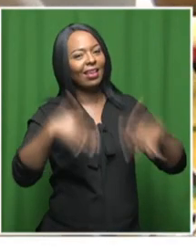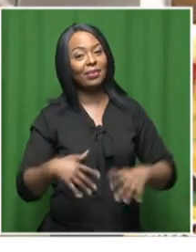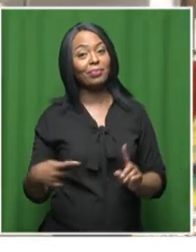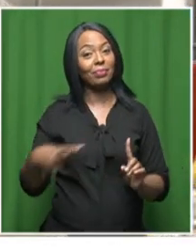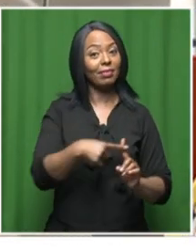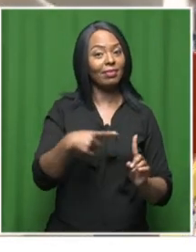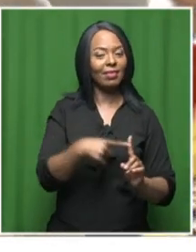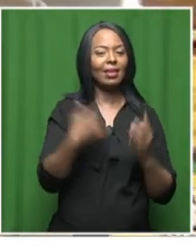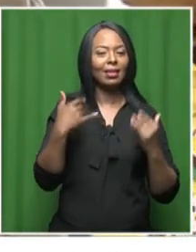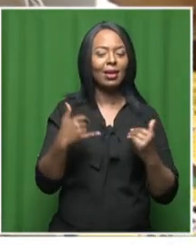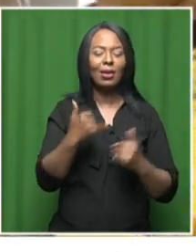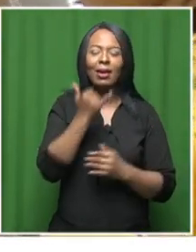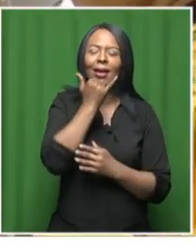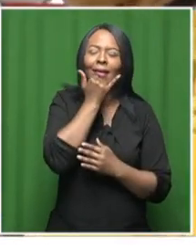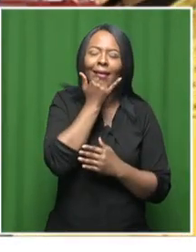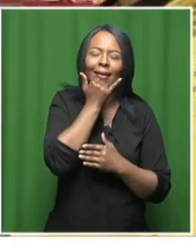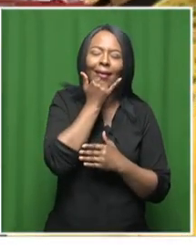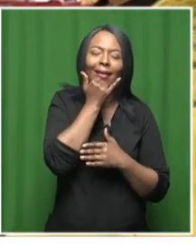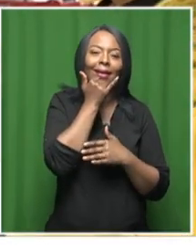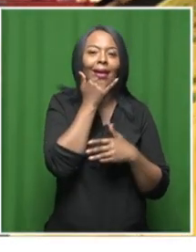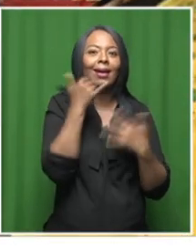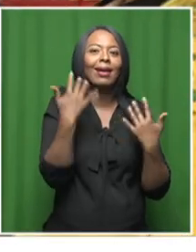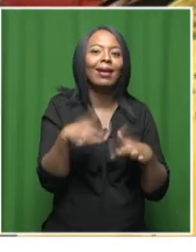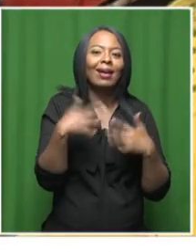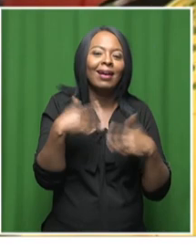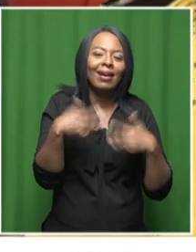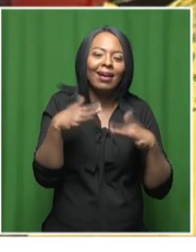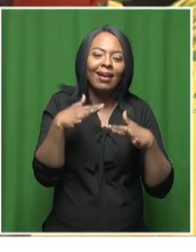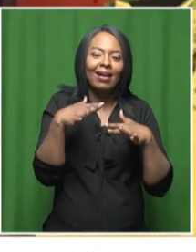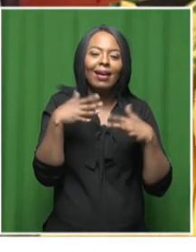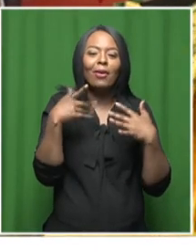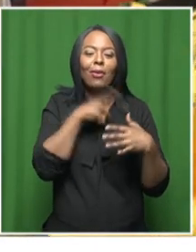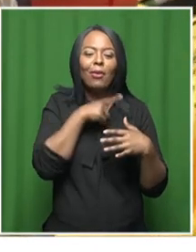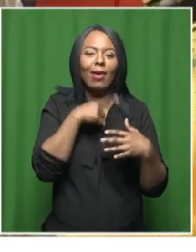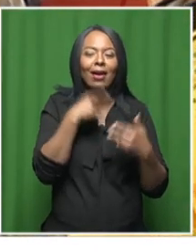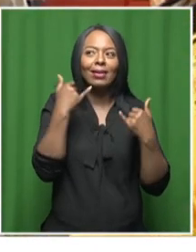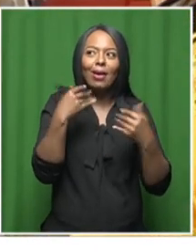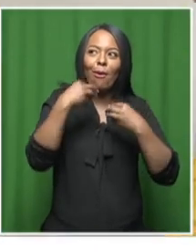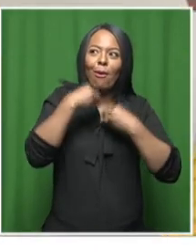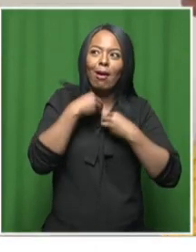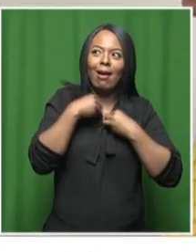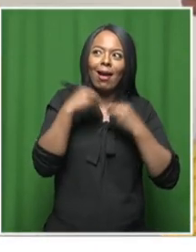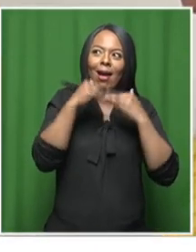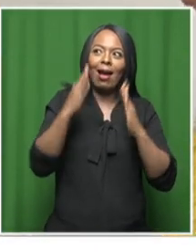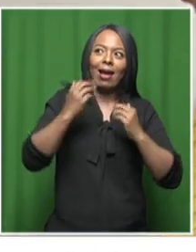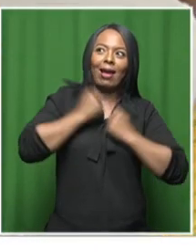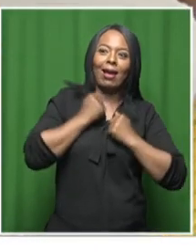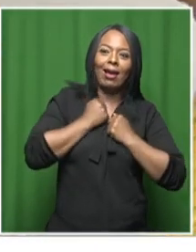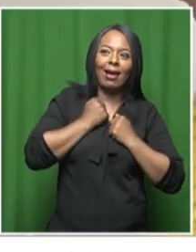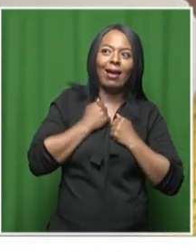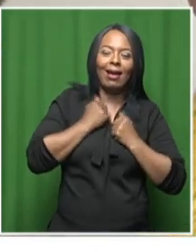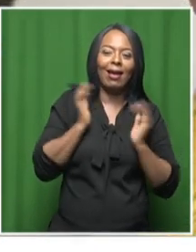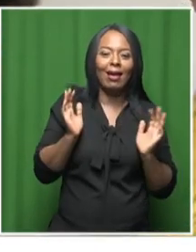couldn't contain her happiness when she realized that she was now a homeowner.